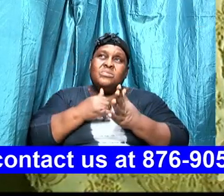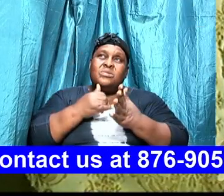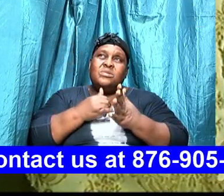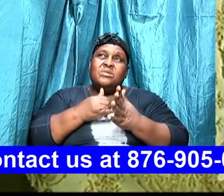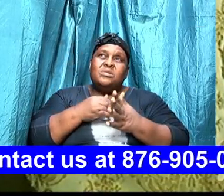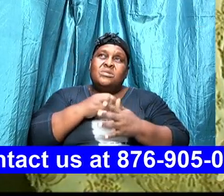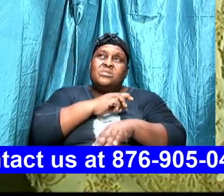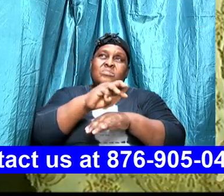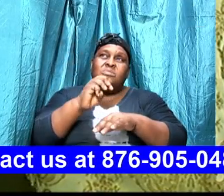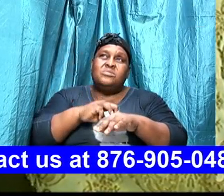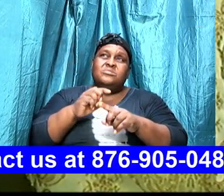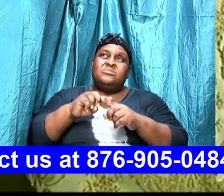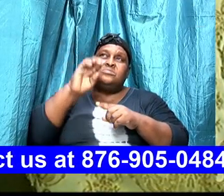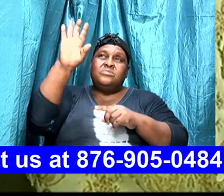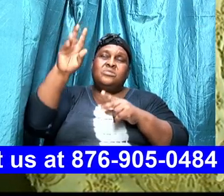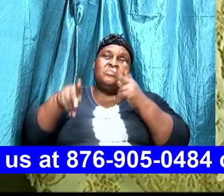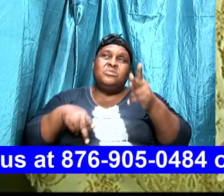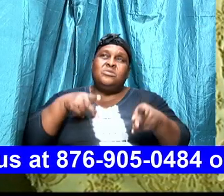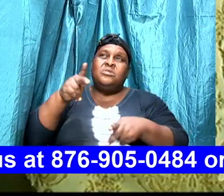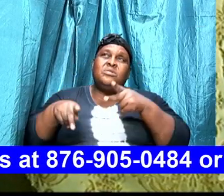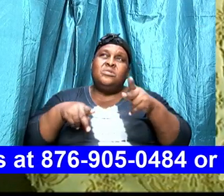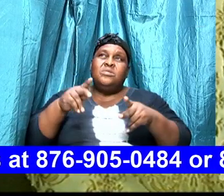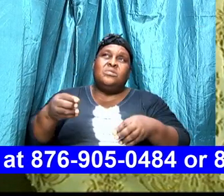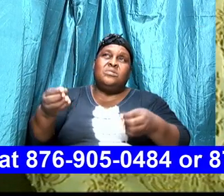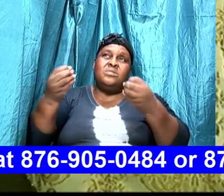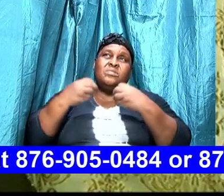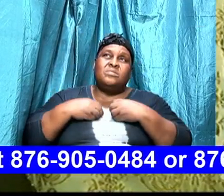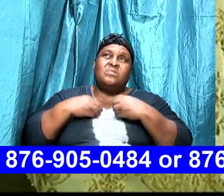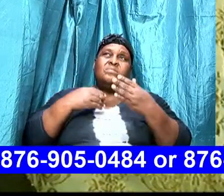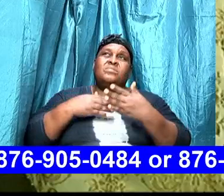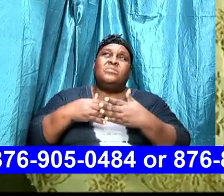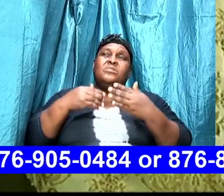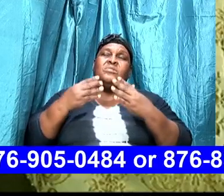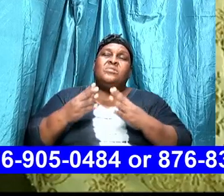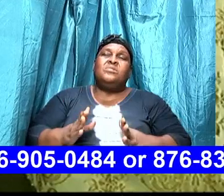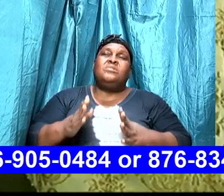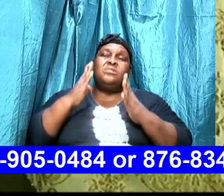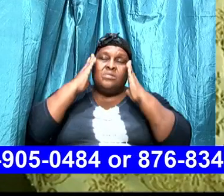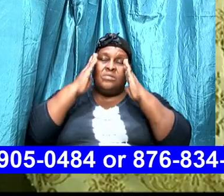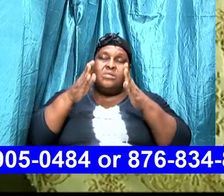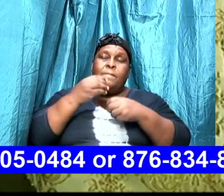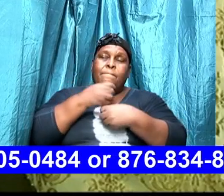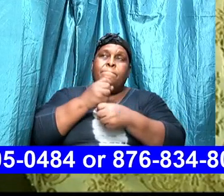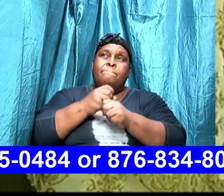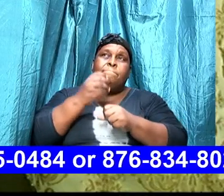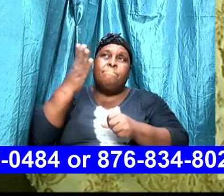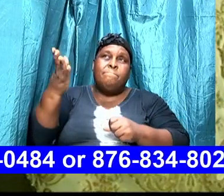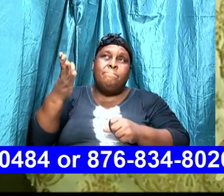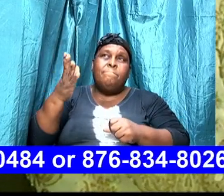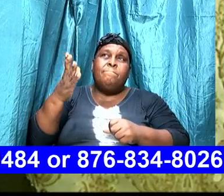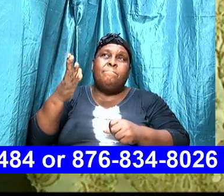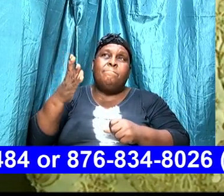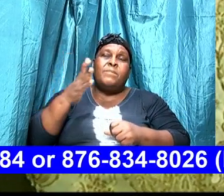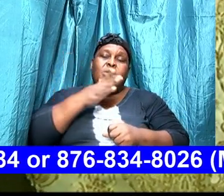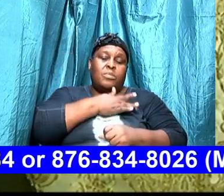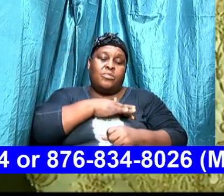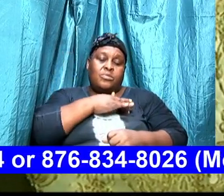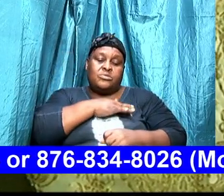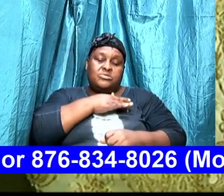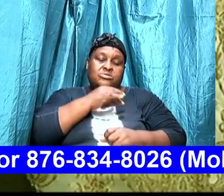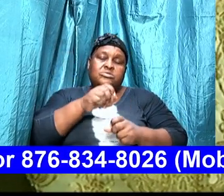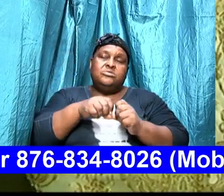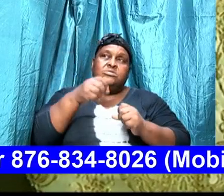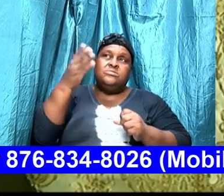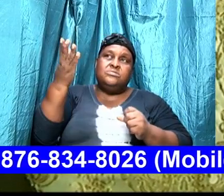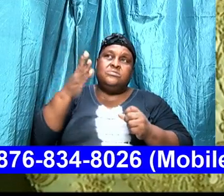to minister to your people, to bring them closer to you, and to allow them to have a greater appreciation of who you are